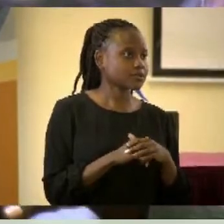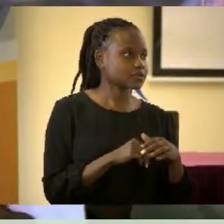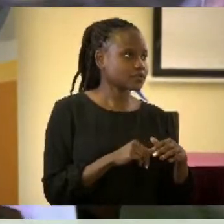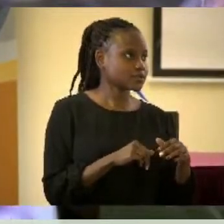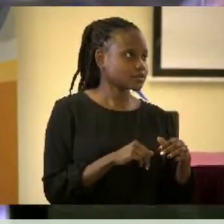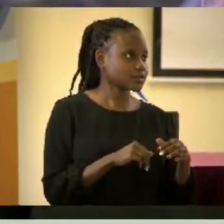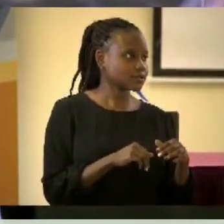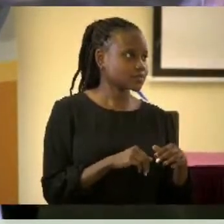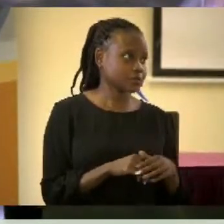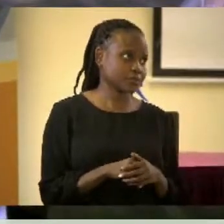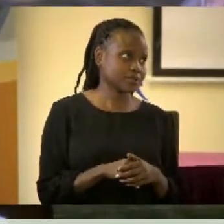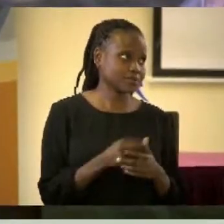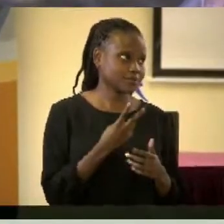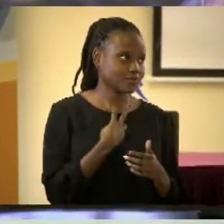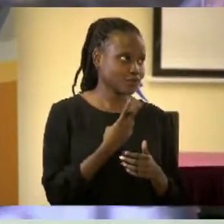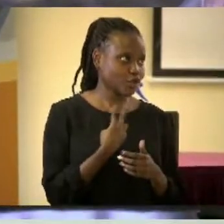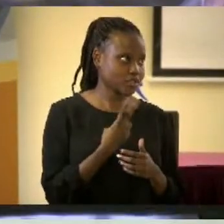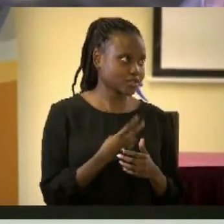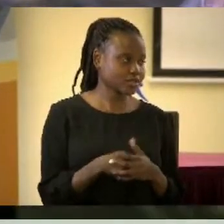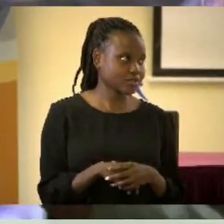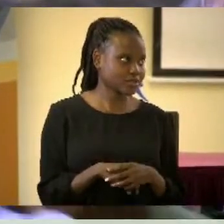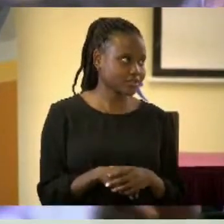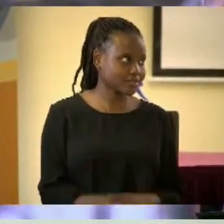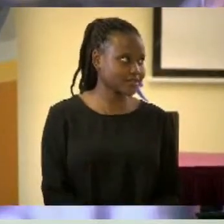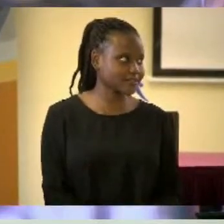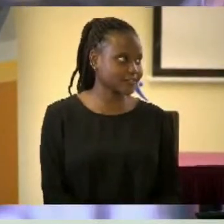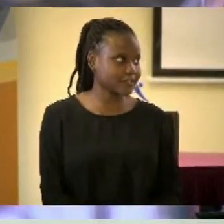Just come forward, then you will do the.